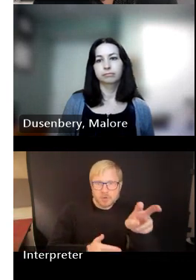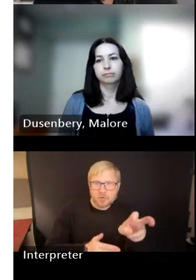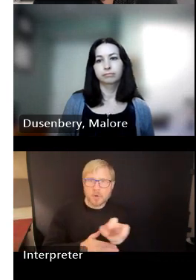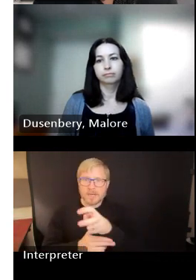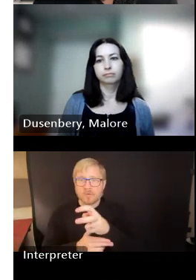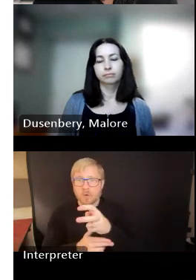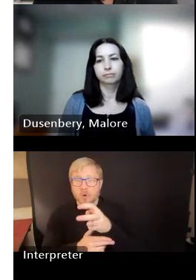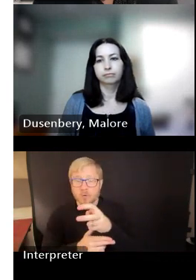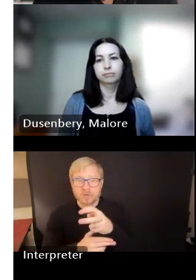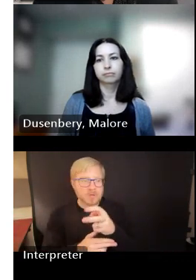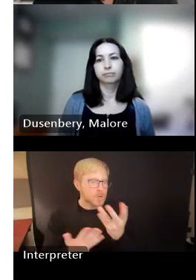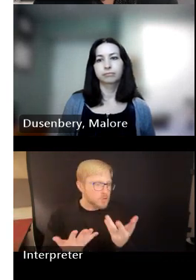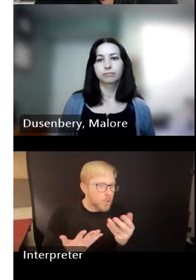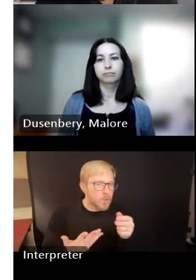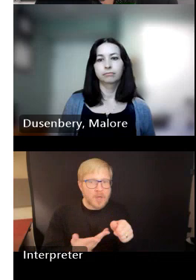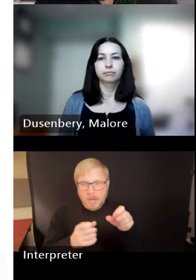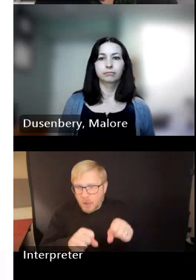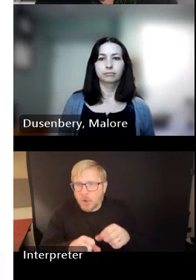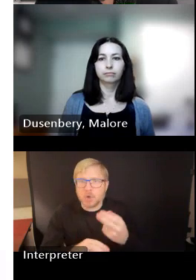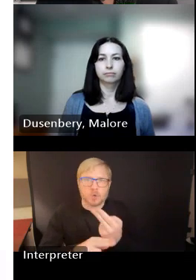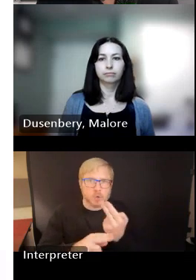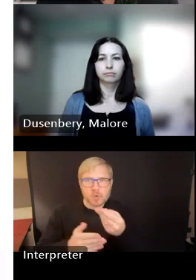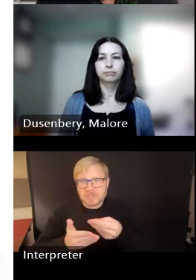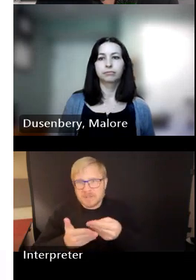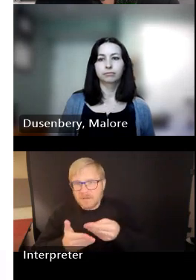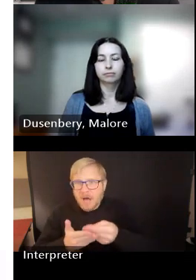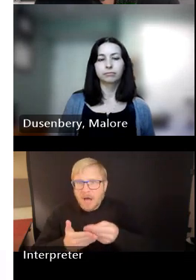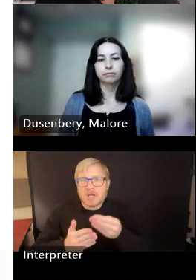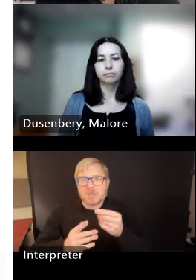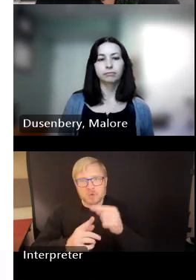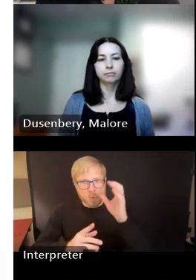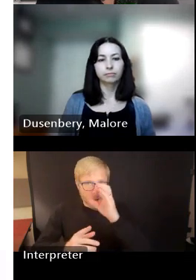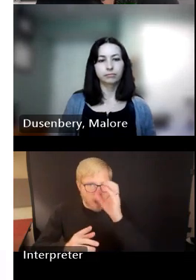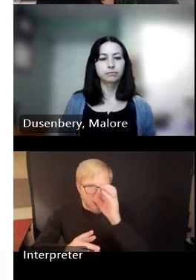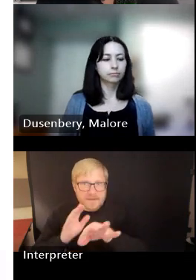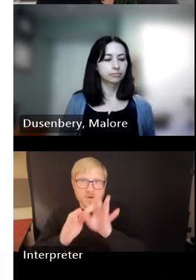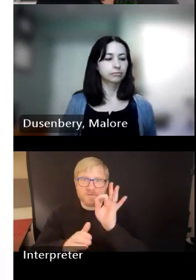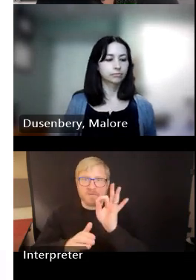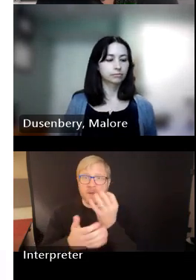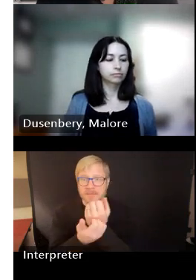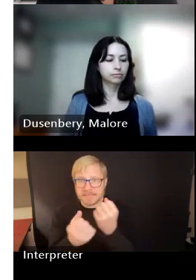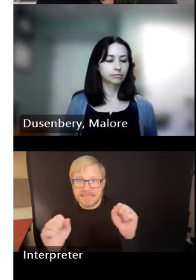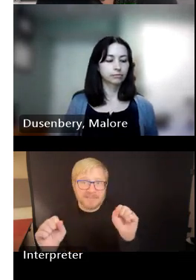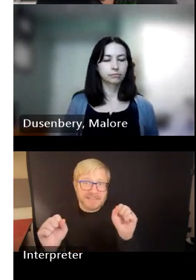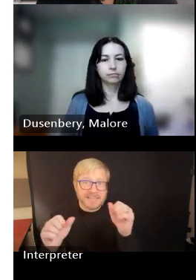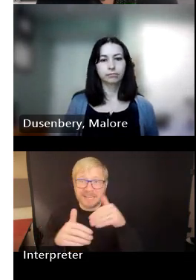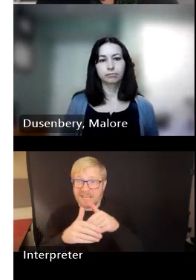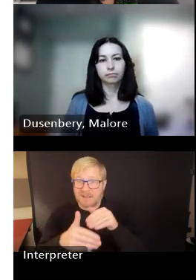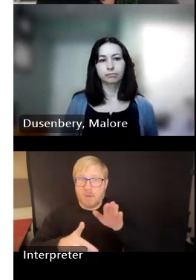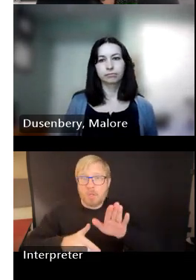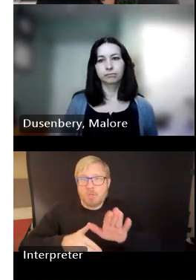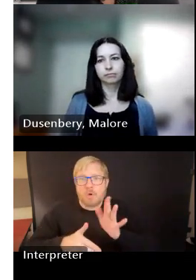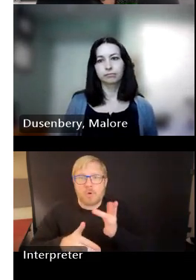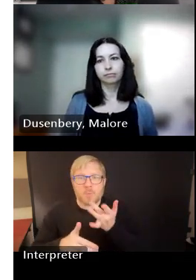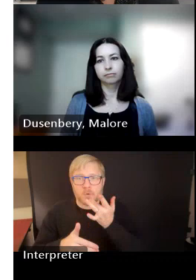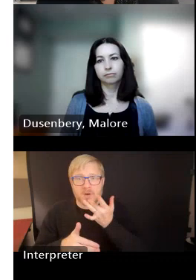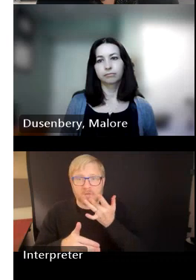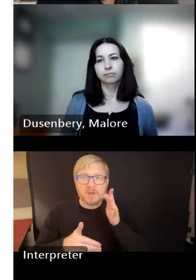find ways to find safety in whatever shape or form they found meaning